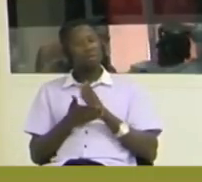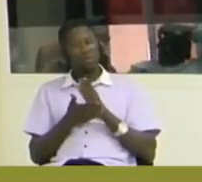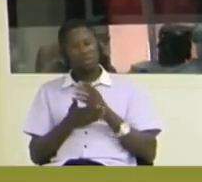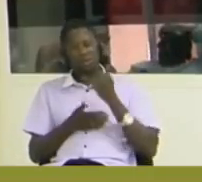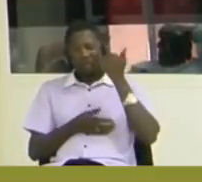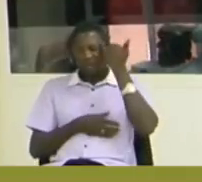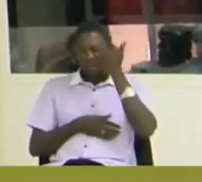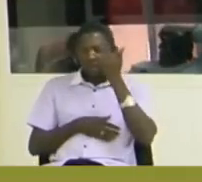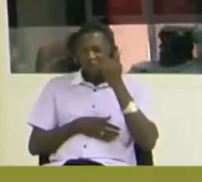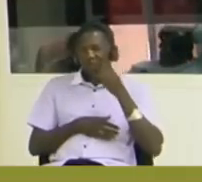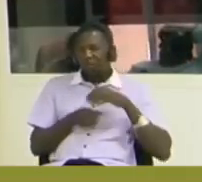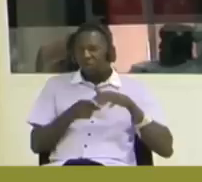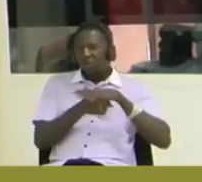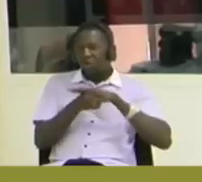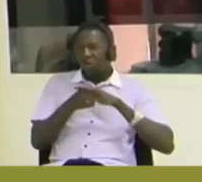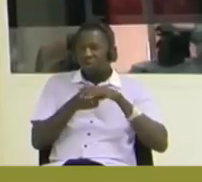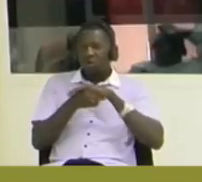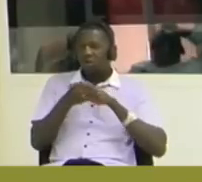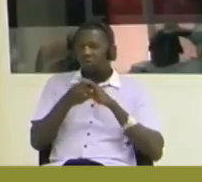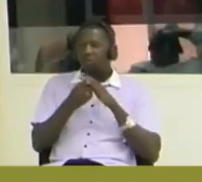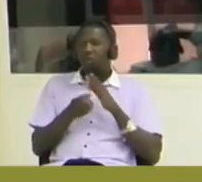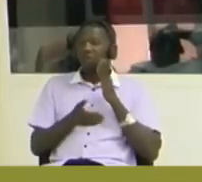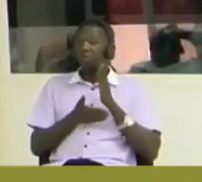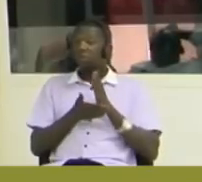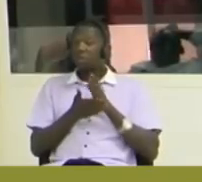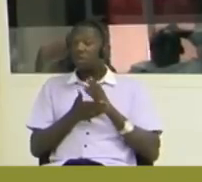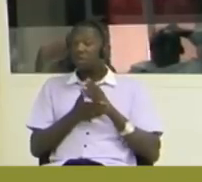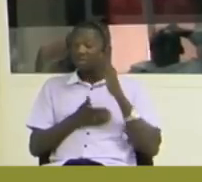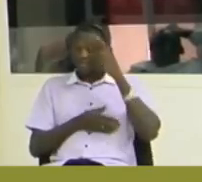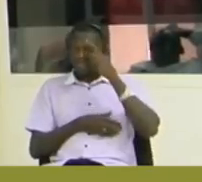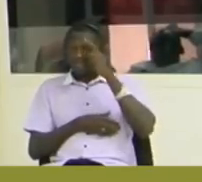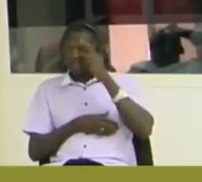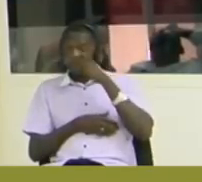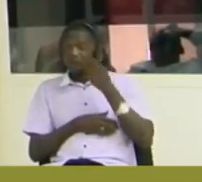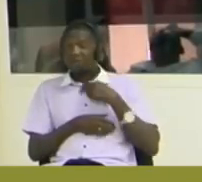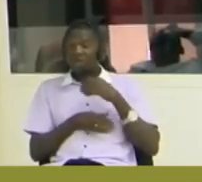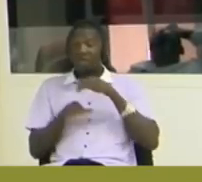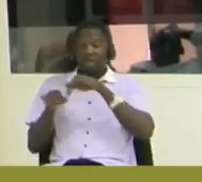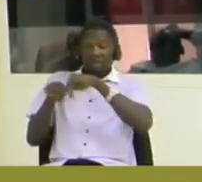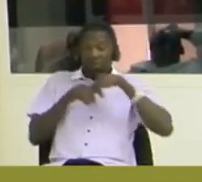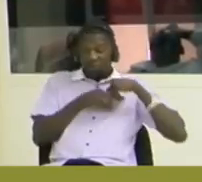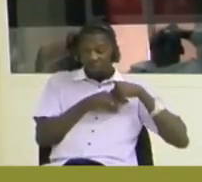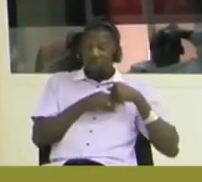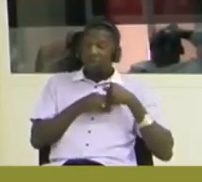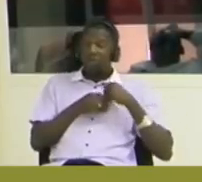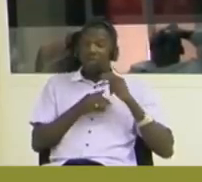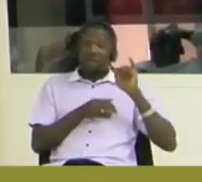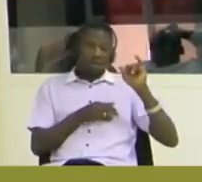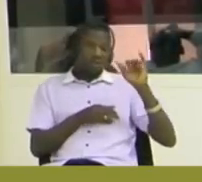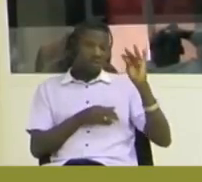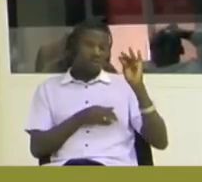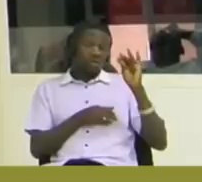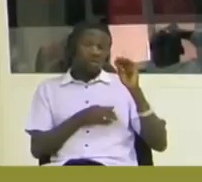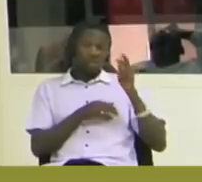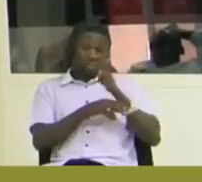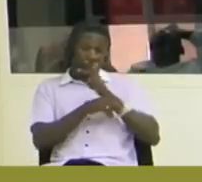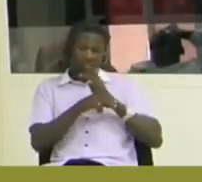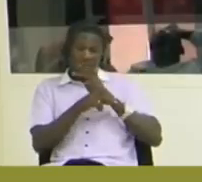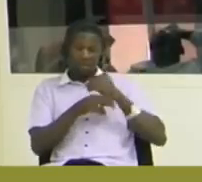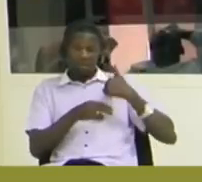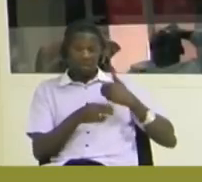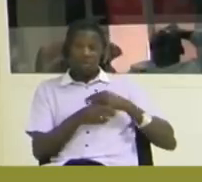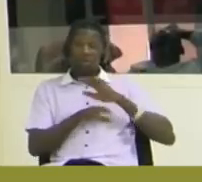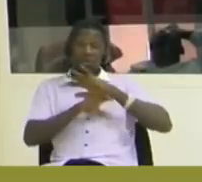intended, really, to cover up the main purpose of the removal of the guards. It was all